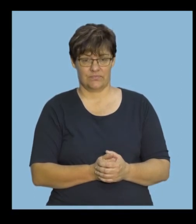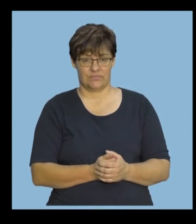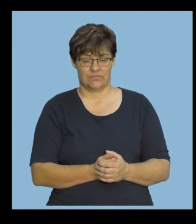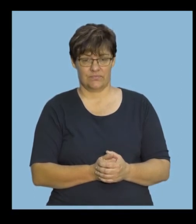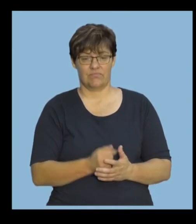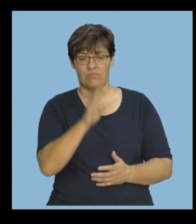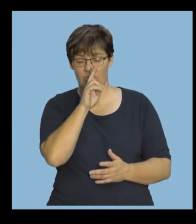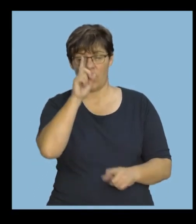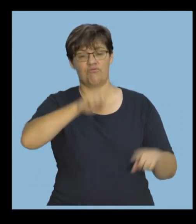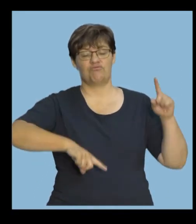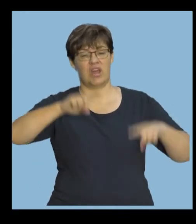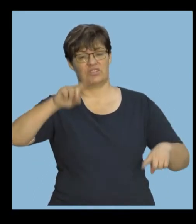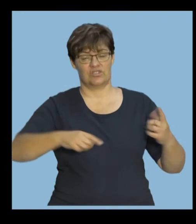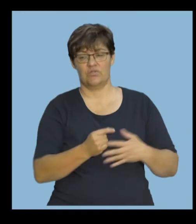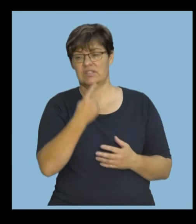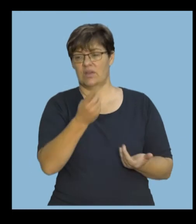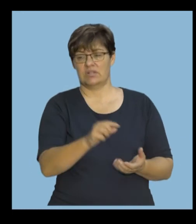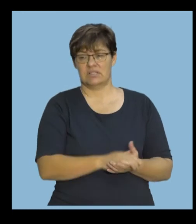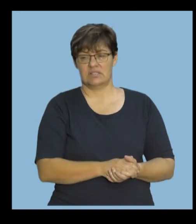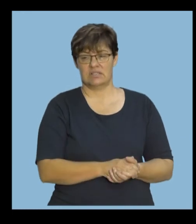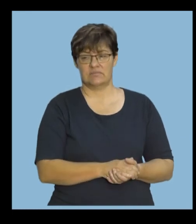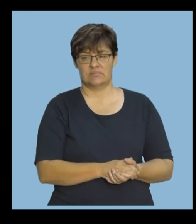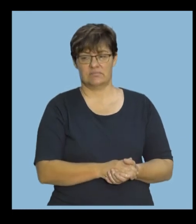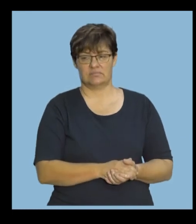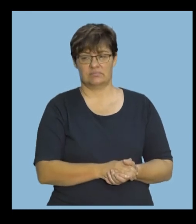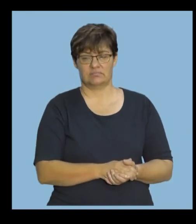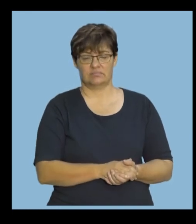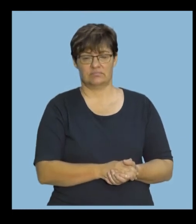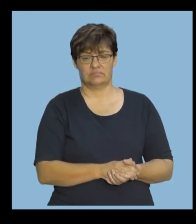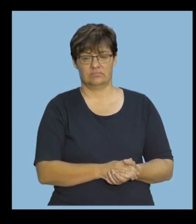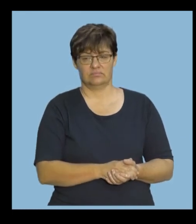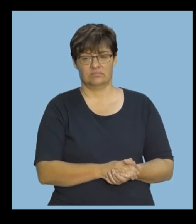Now let's look at the range. We can say